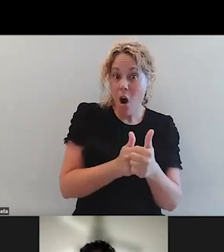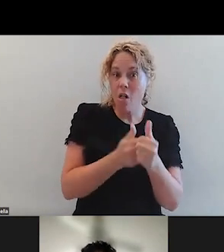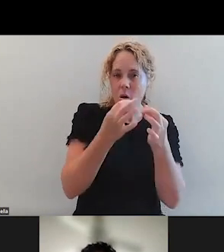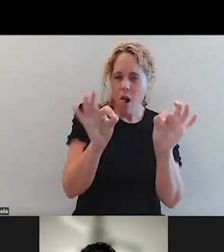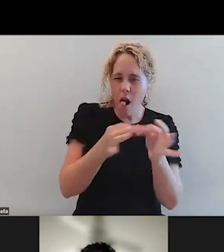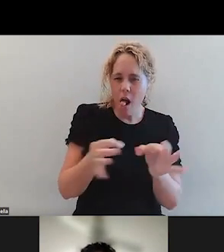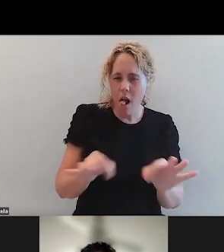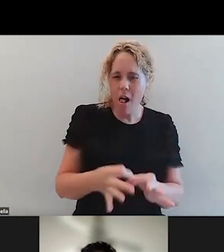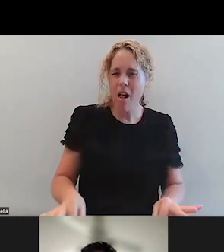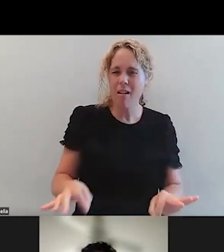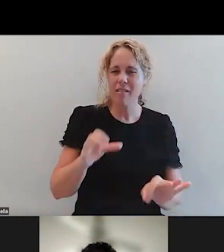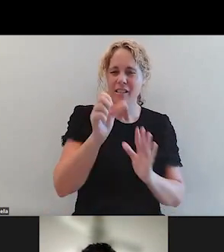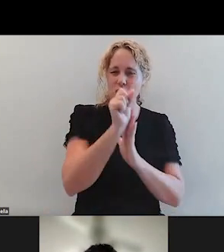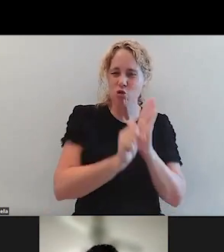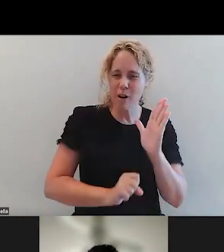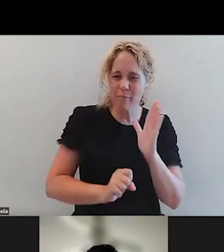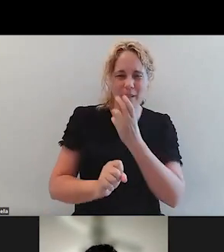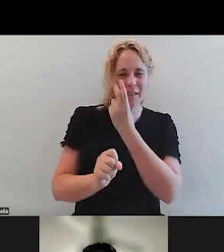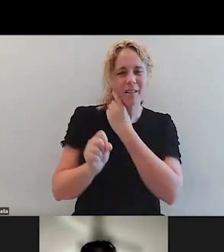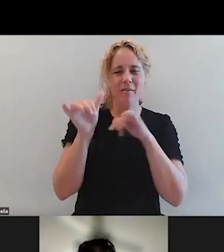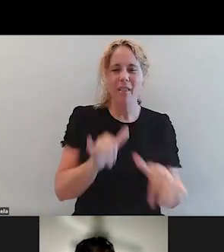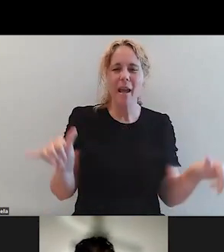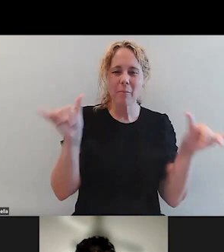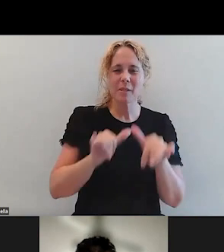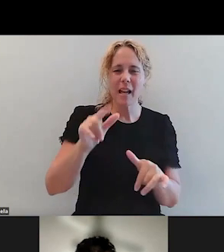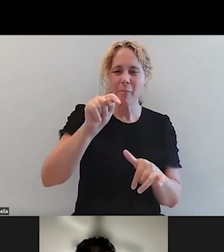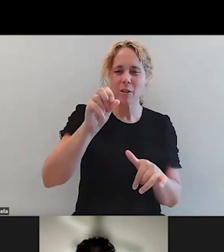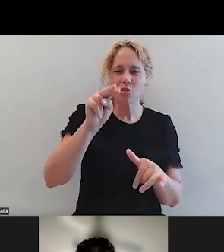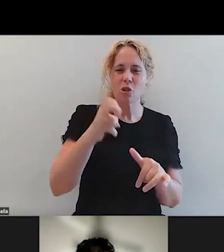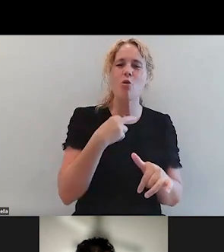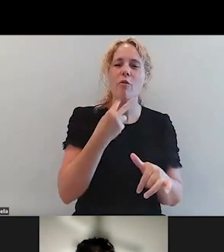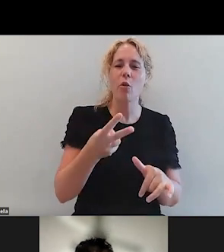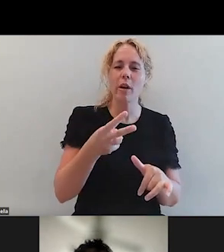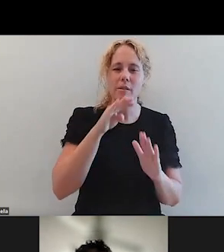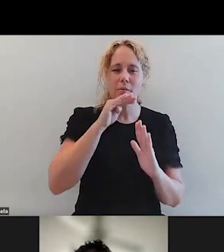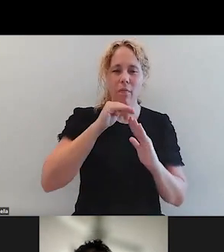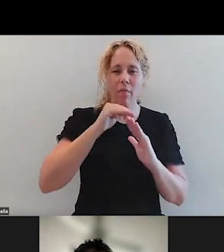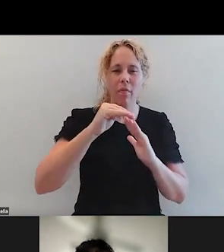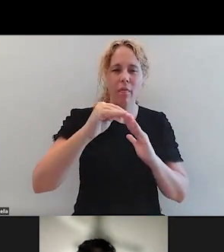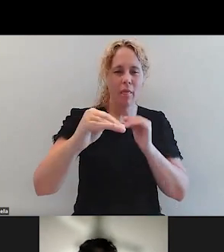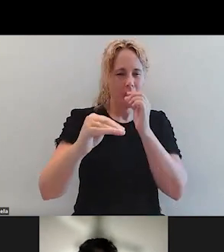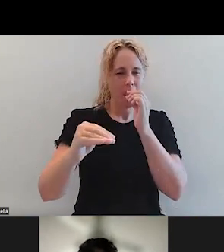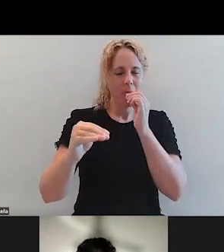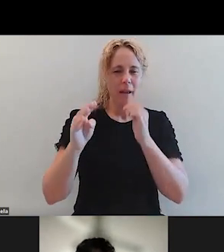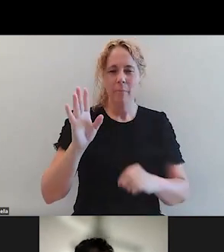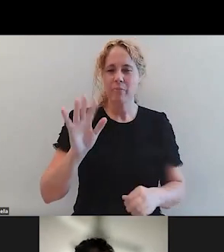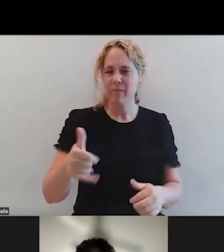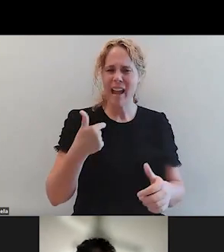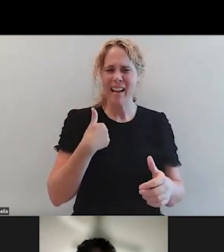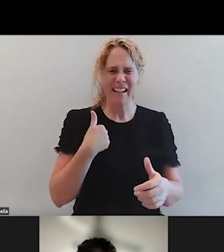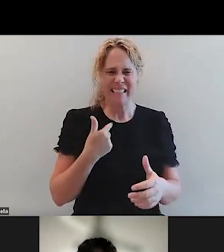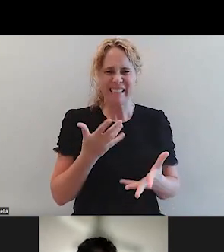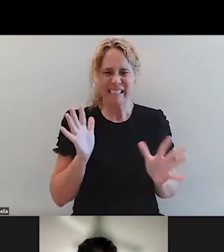have sort of a sort of same tone throughout the whole thing. And that is what has largely drawn me away